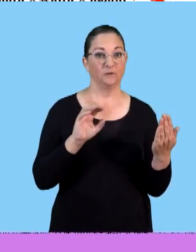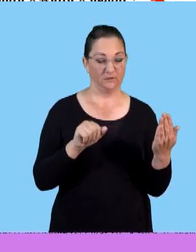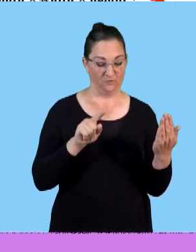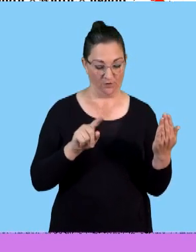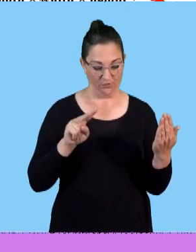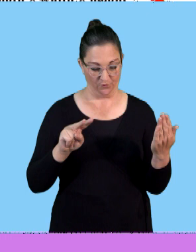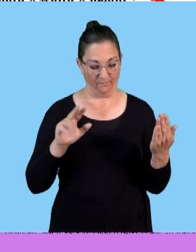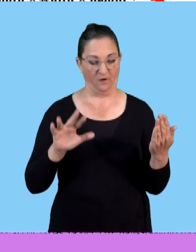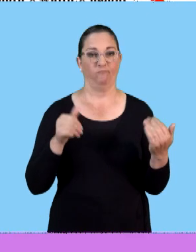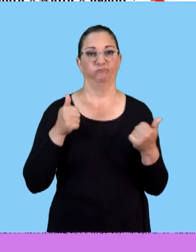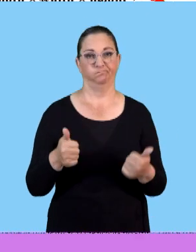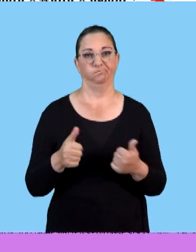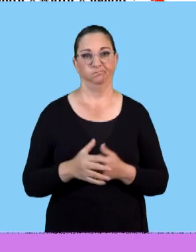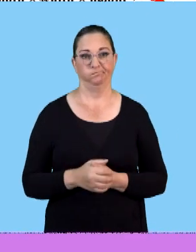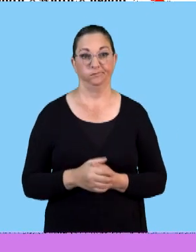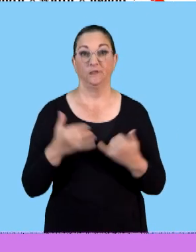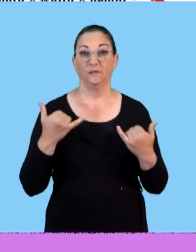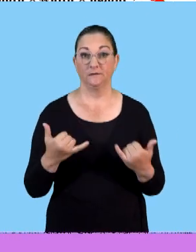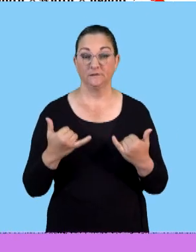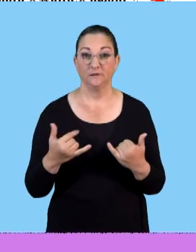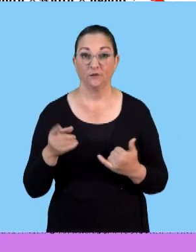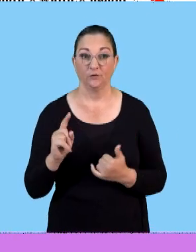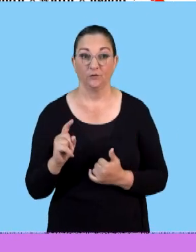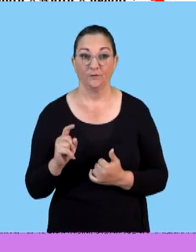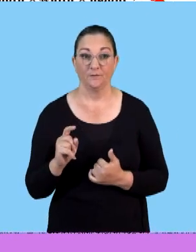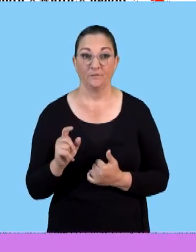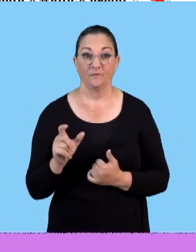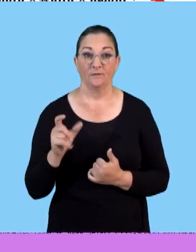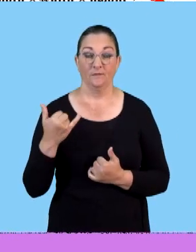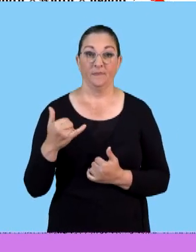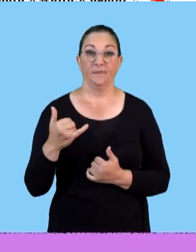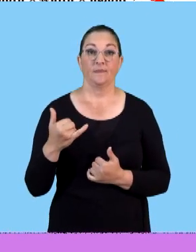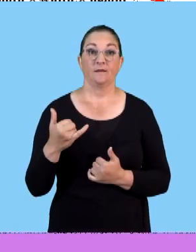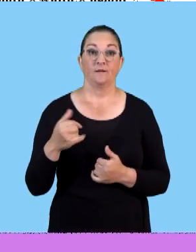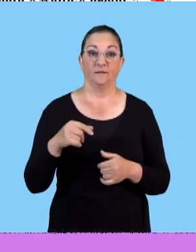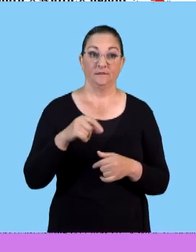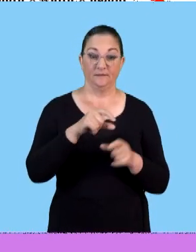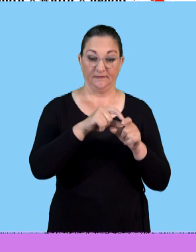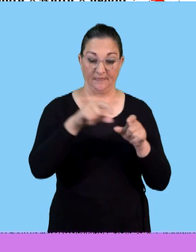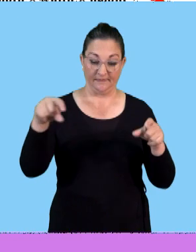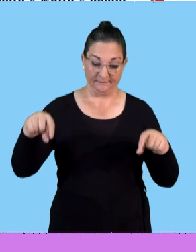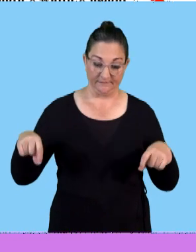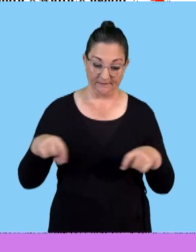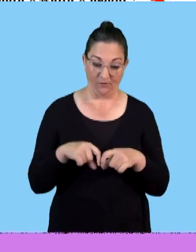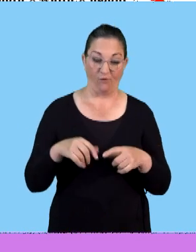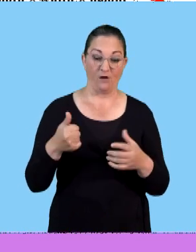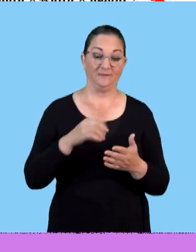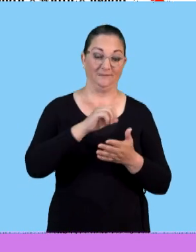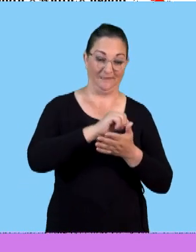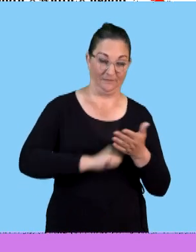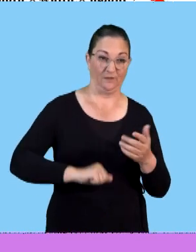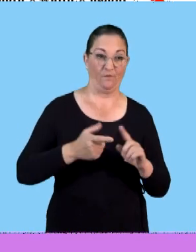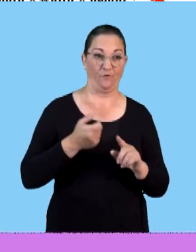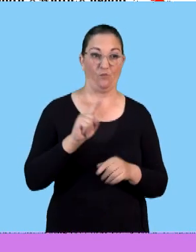0,030, yes. 844, yes. 125. Now I'm going to take this exterior volume